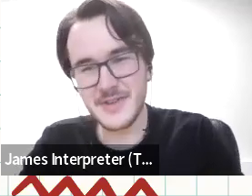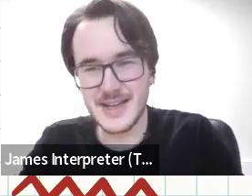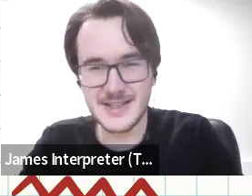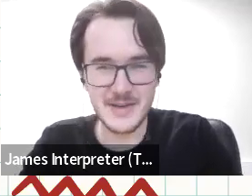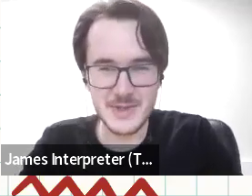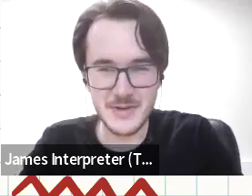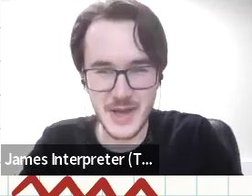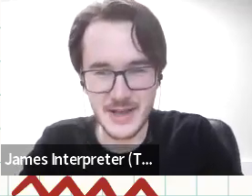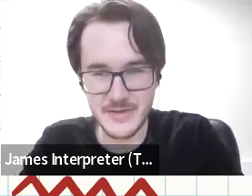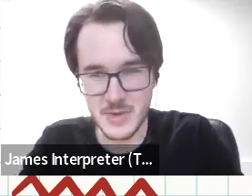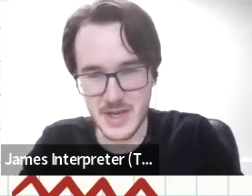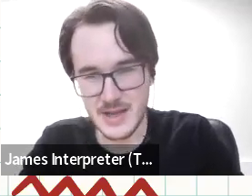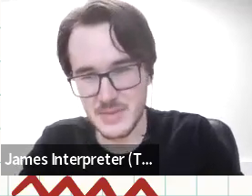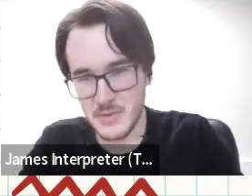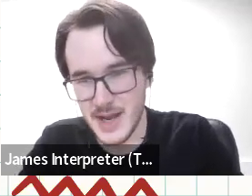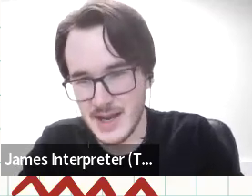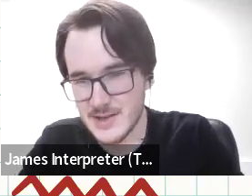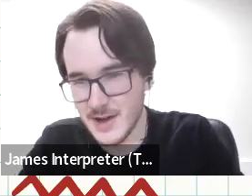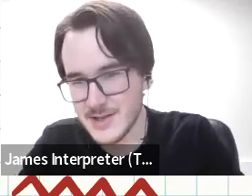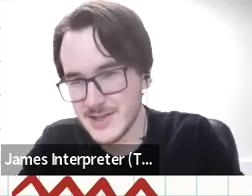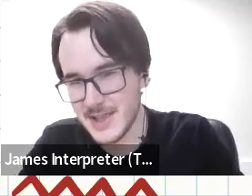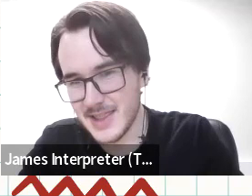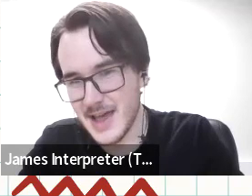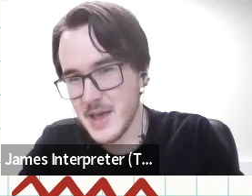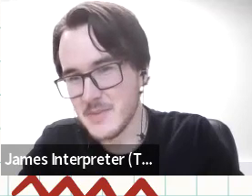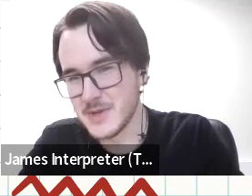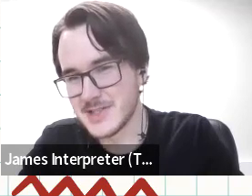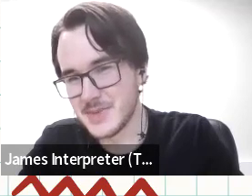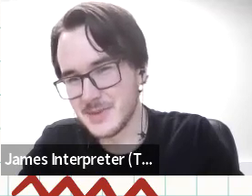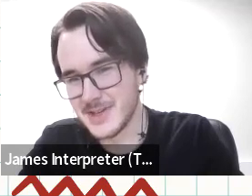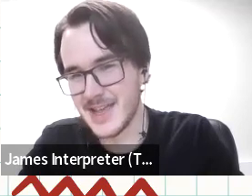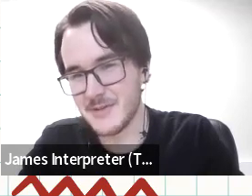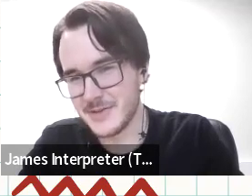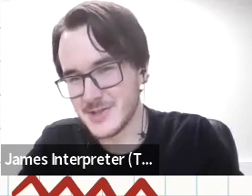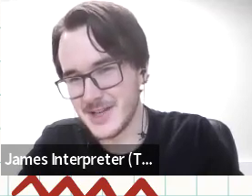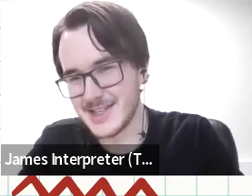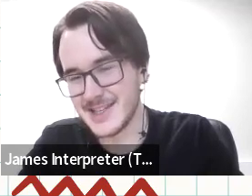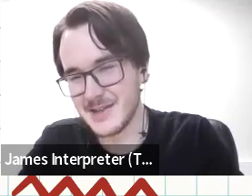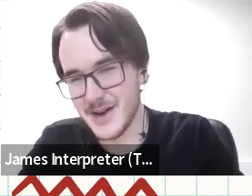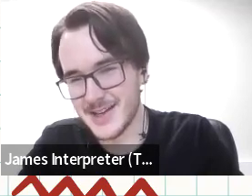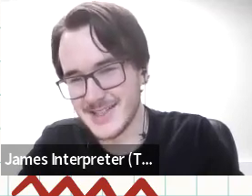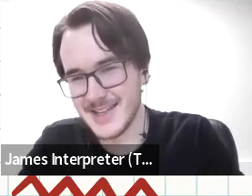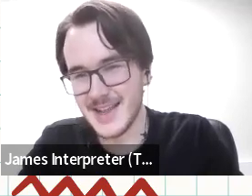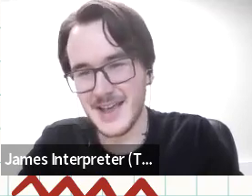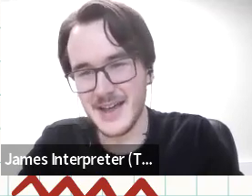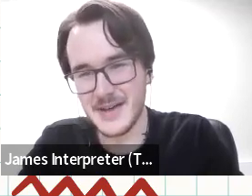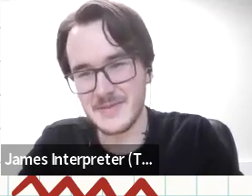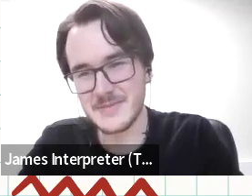can always find some sort of way of communicating, maybe writing it down, something like that. But some people get really frustrated and